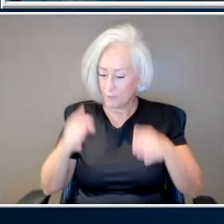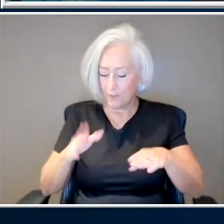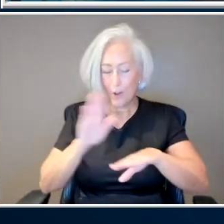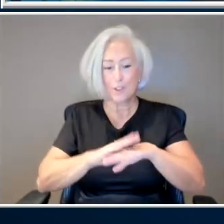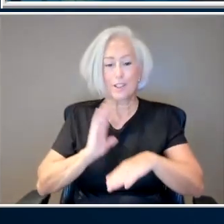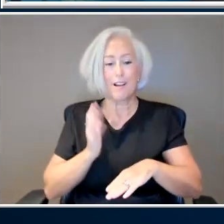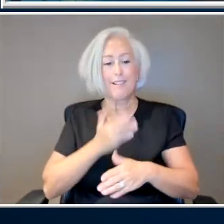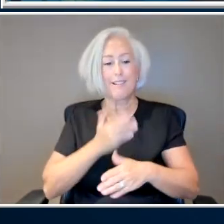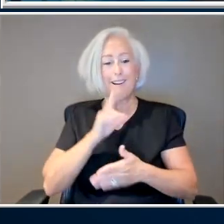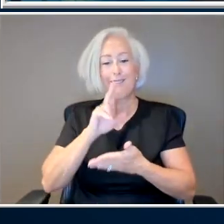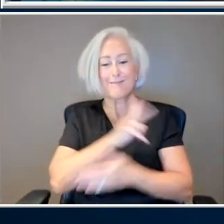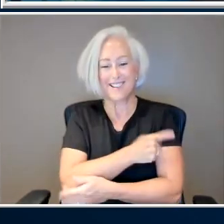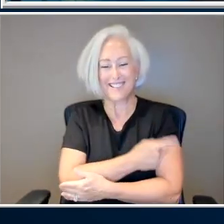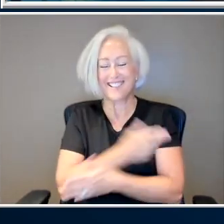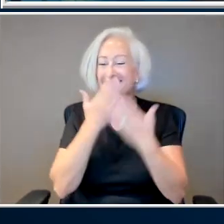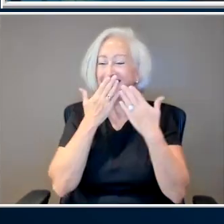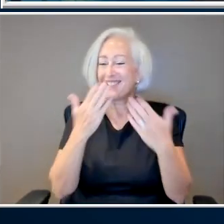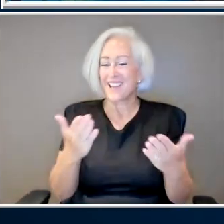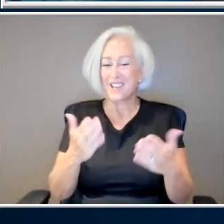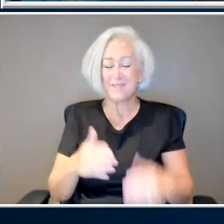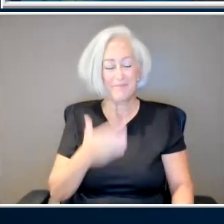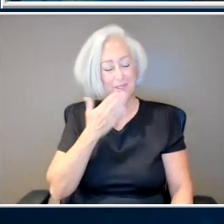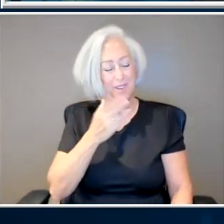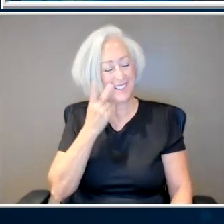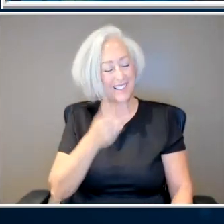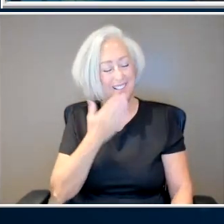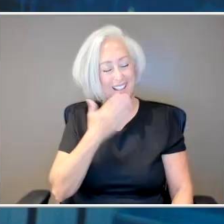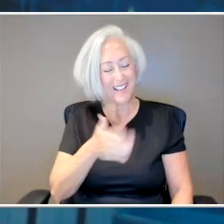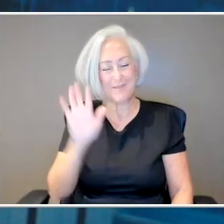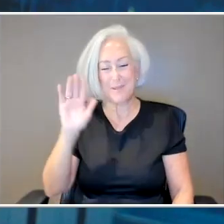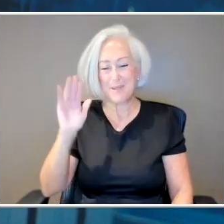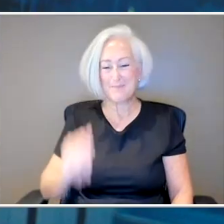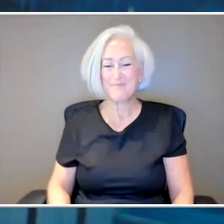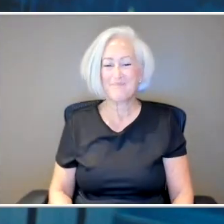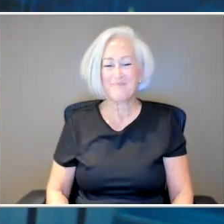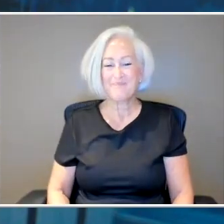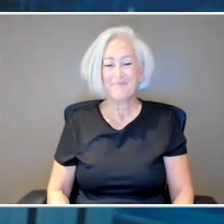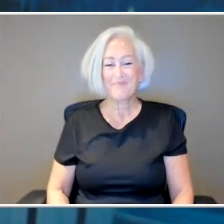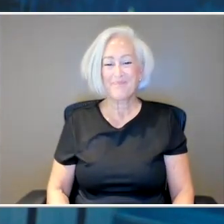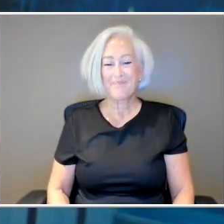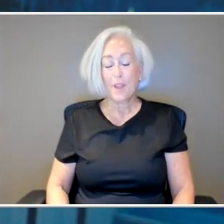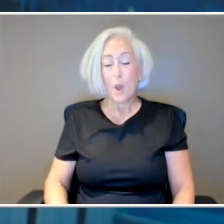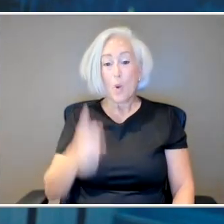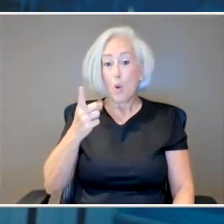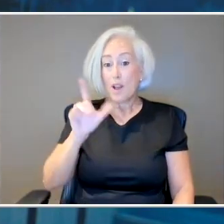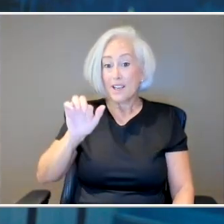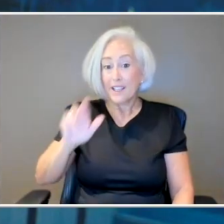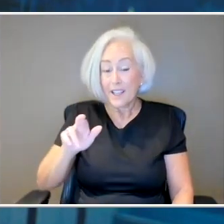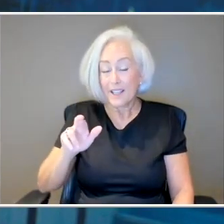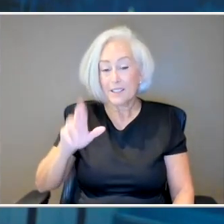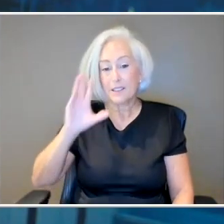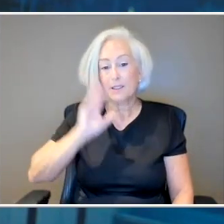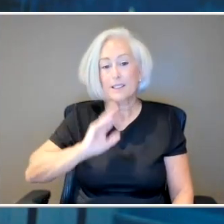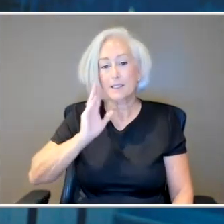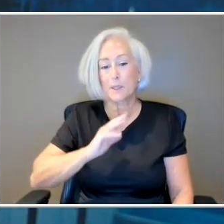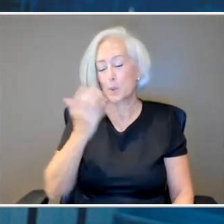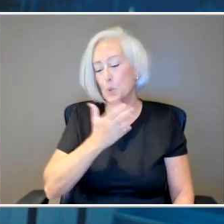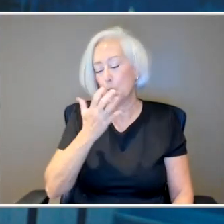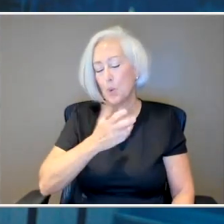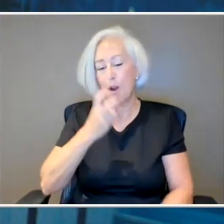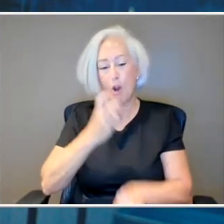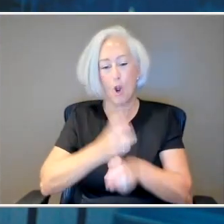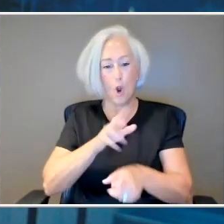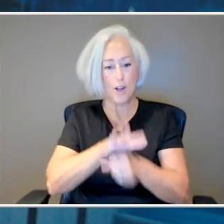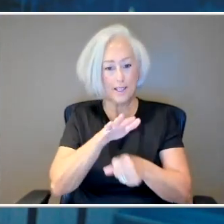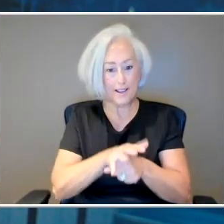great to see you. Thank you. Thank you. Good morning. Well, one cancer journey, as you can imagine, is hard enough. Terry watched